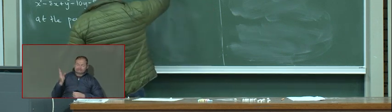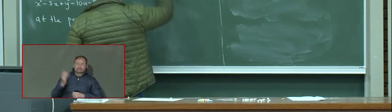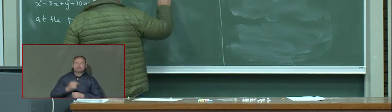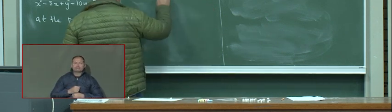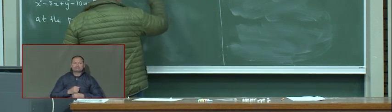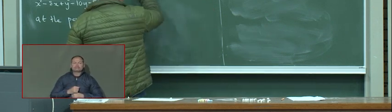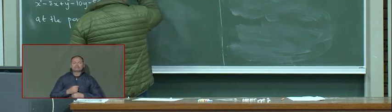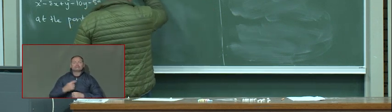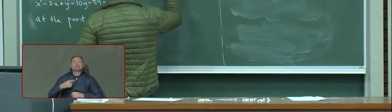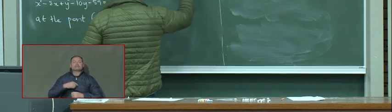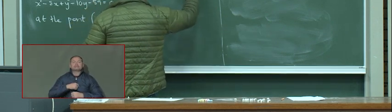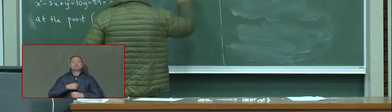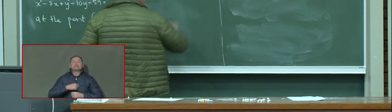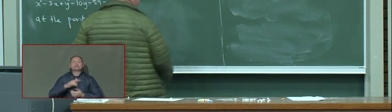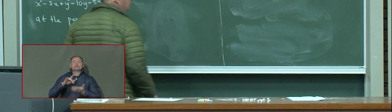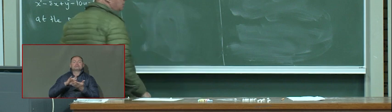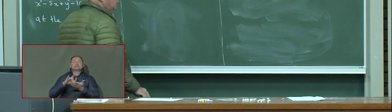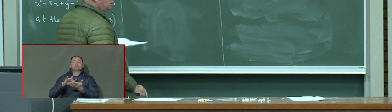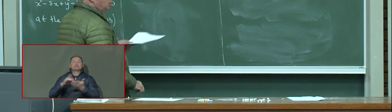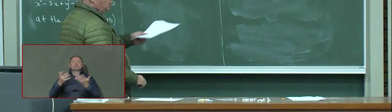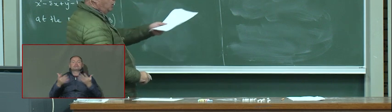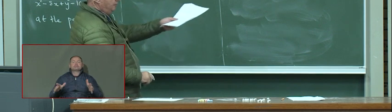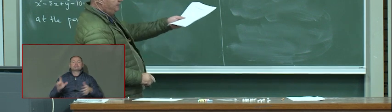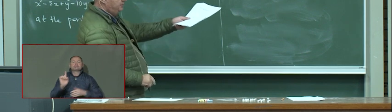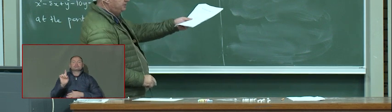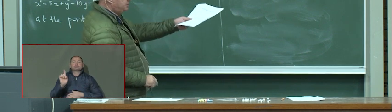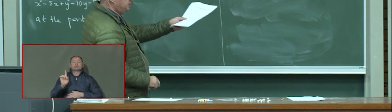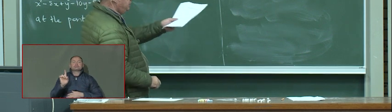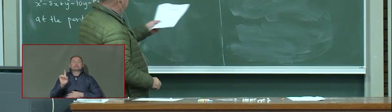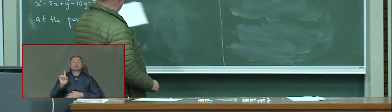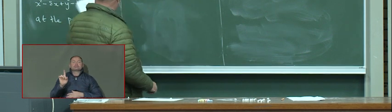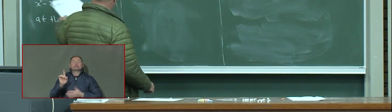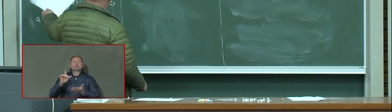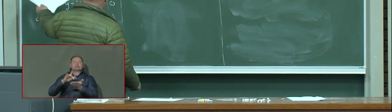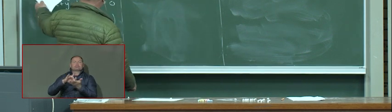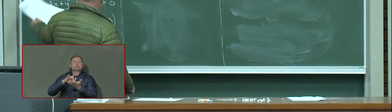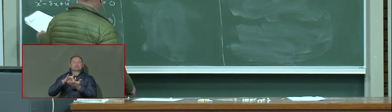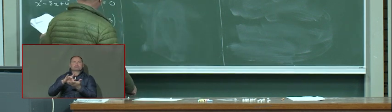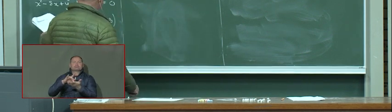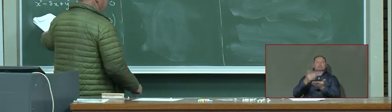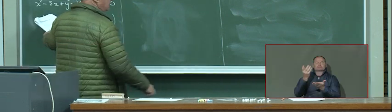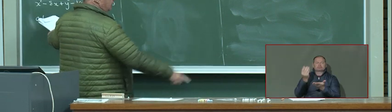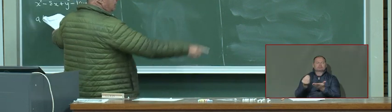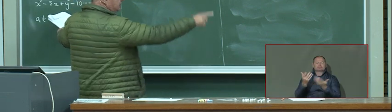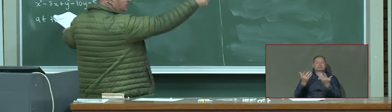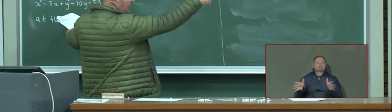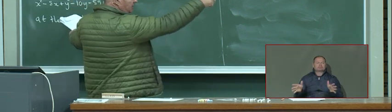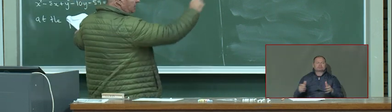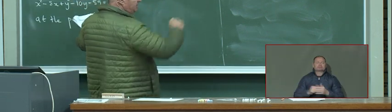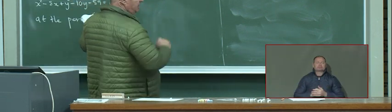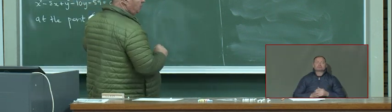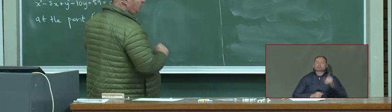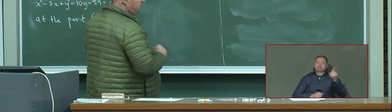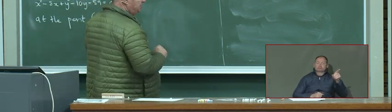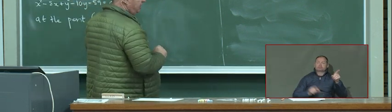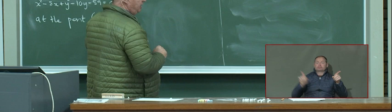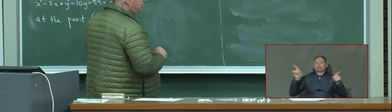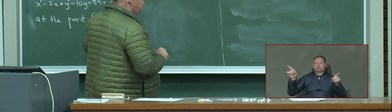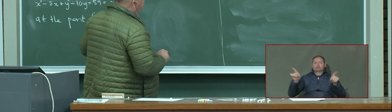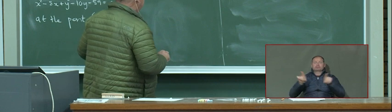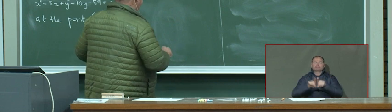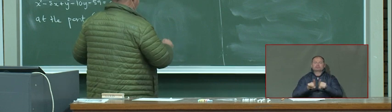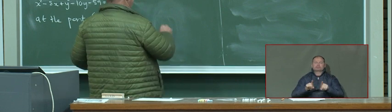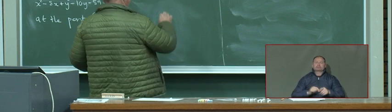We already worked out the center of this circle here. This equation is the same as that equation